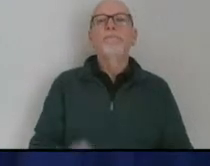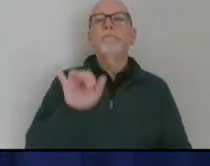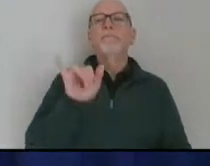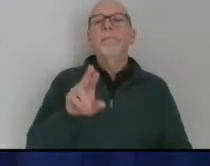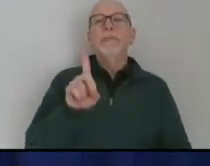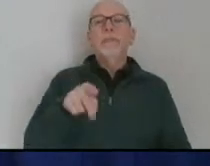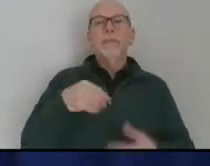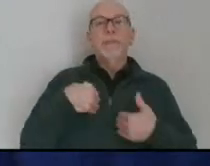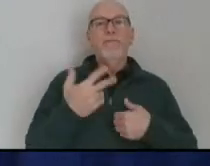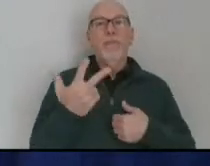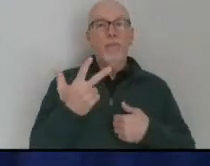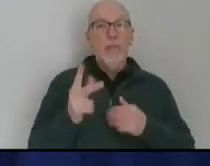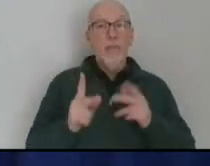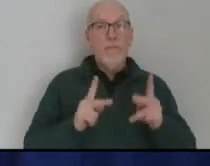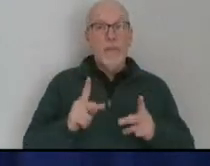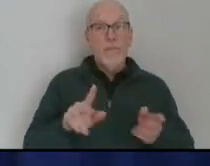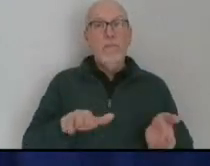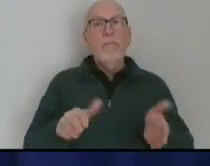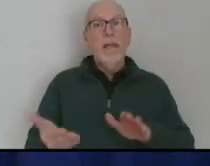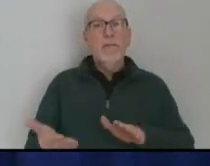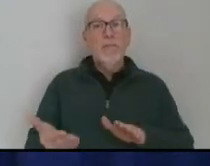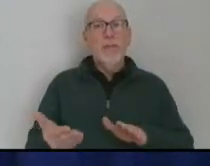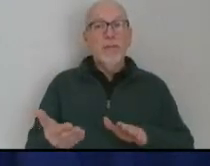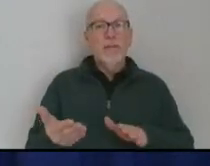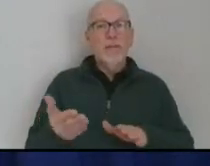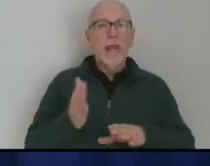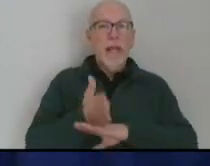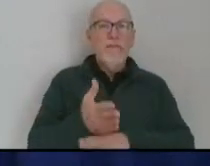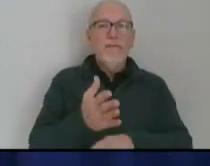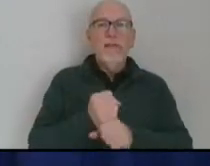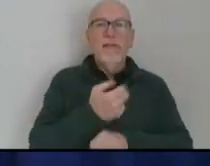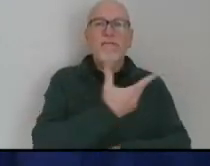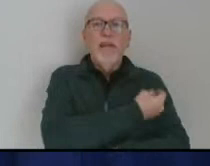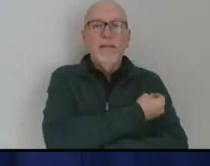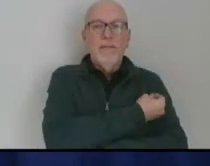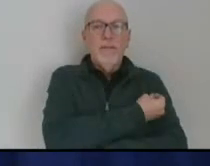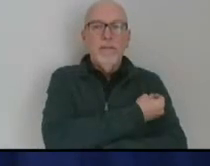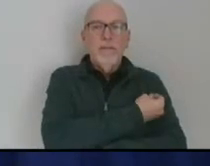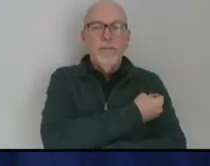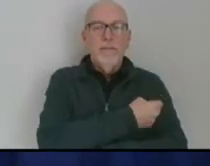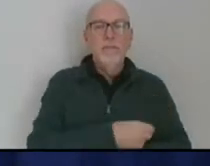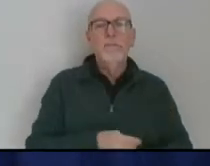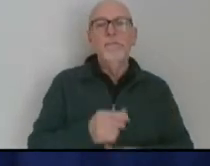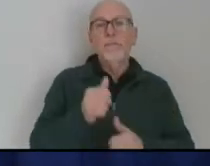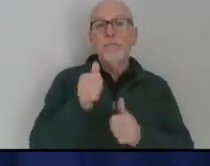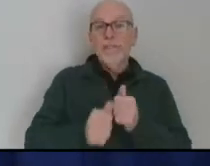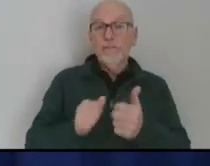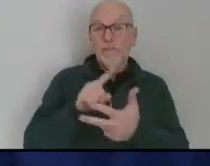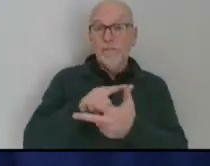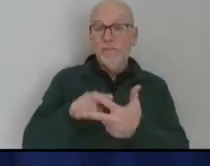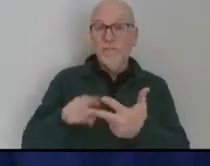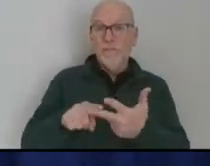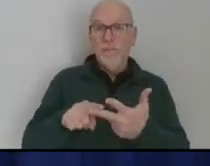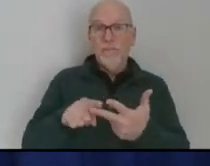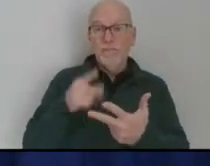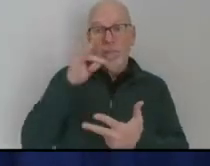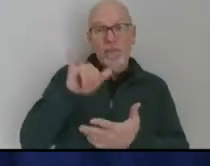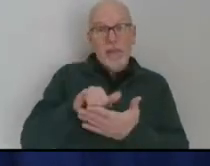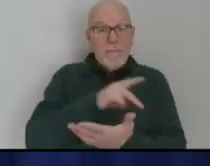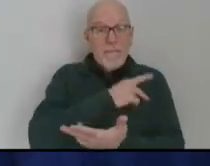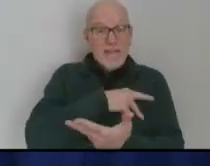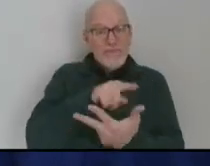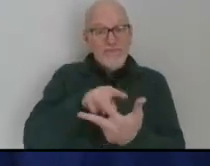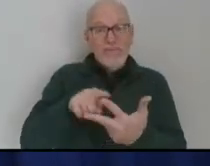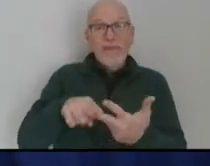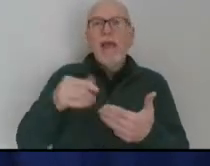3 individuals who have passed away sometime after receiving their vaccine. Each case involved a patient with significant